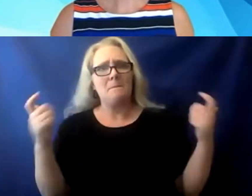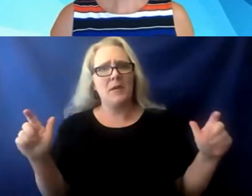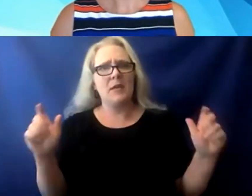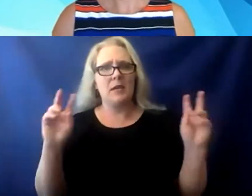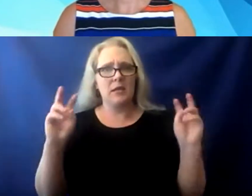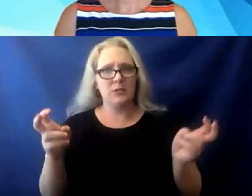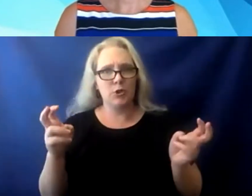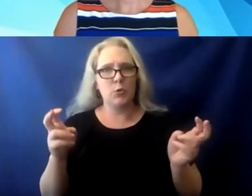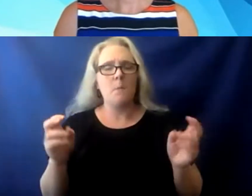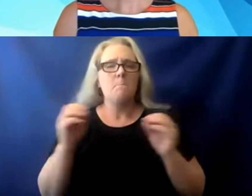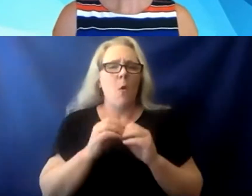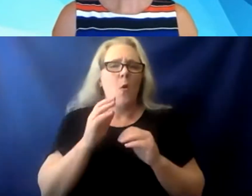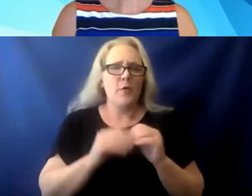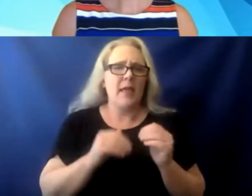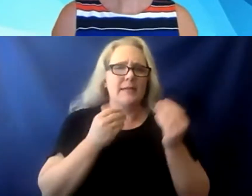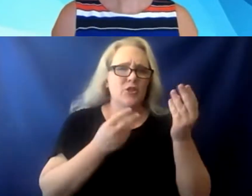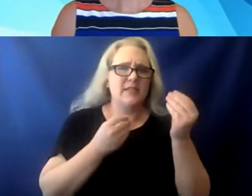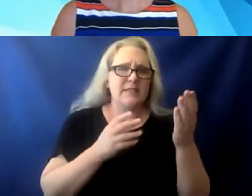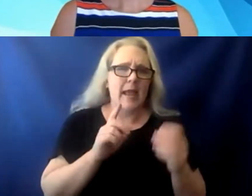about a lot more than data in some ways.